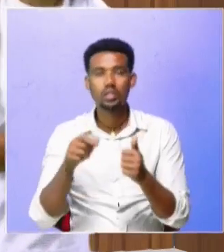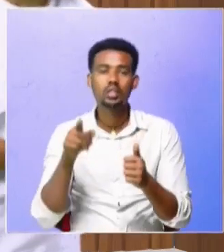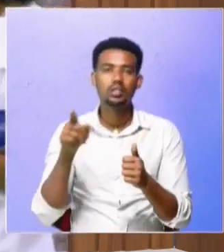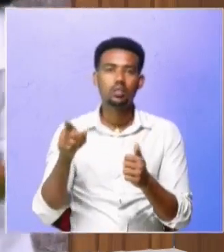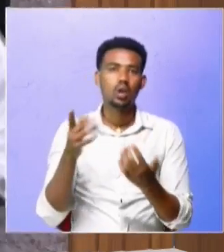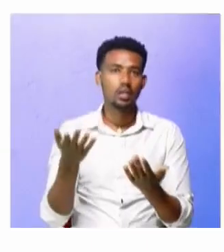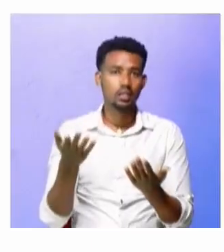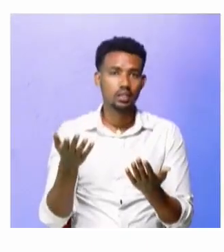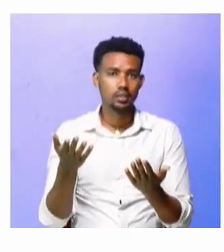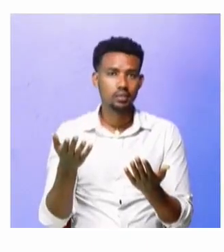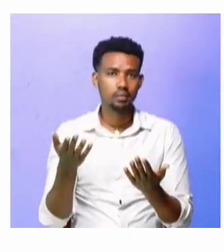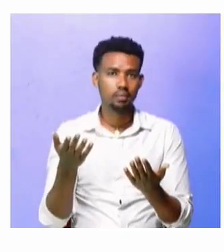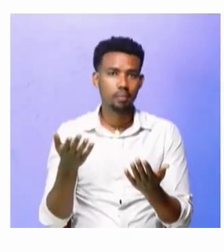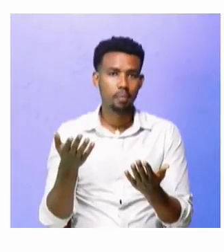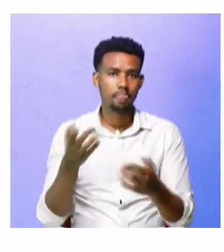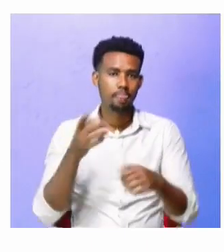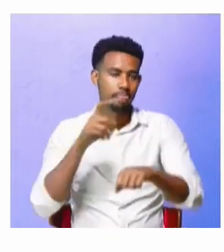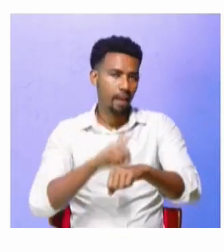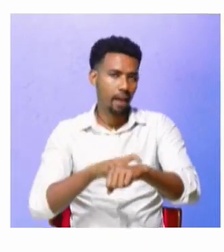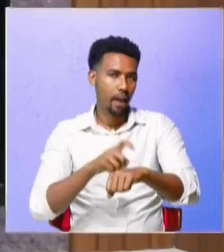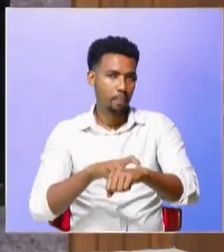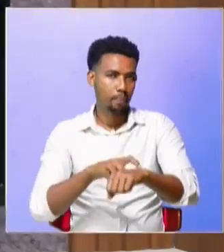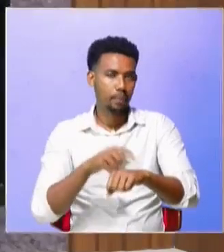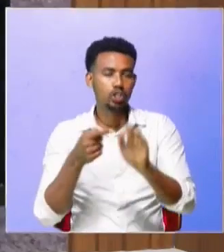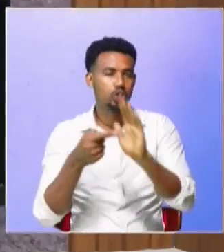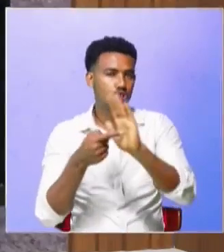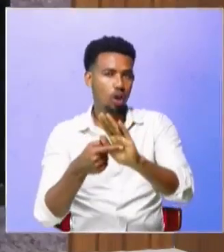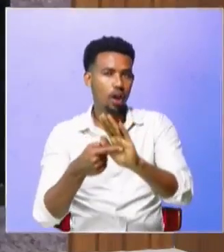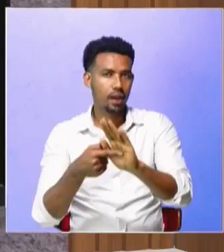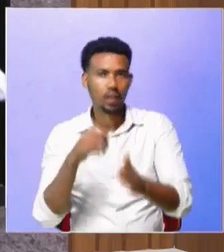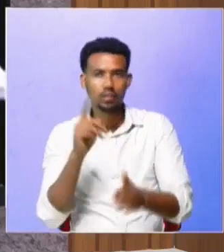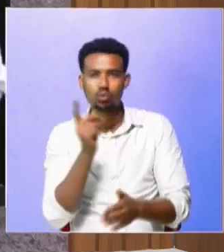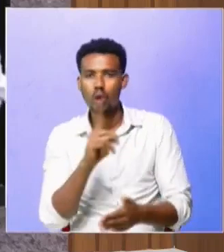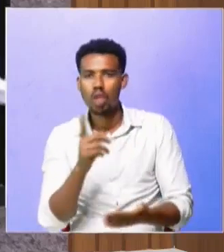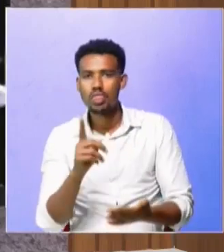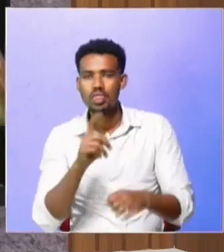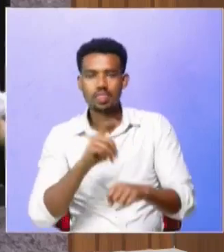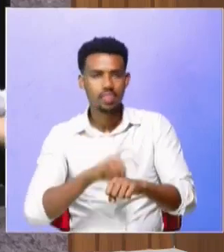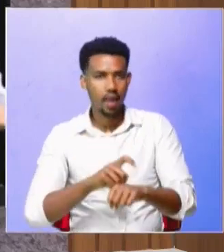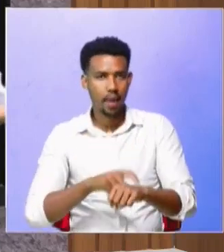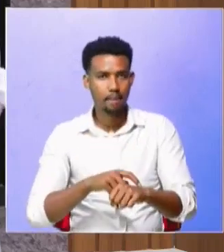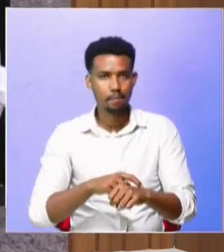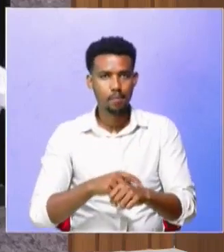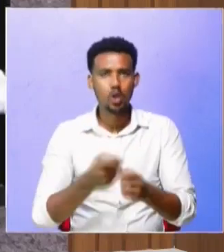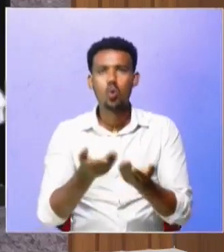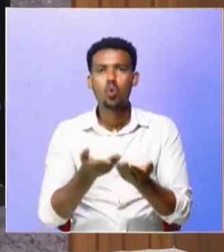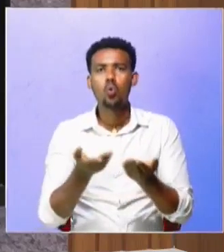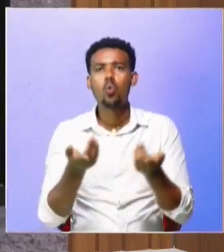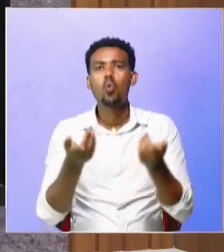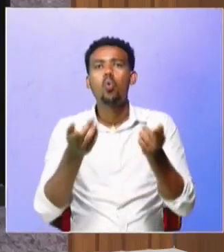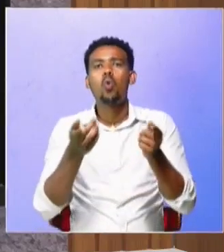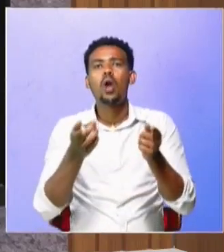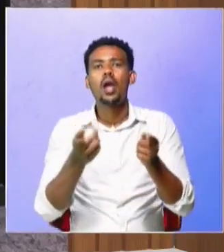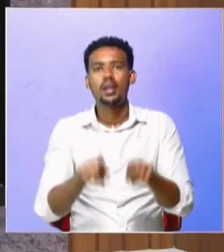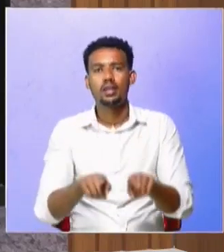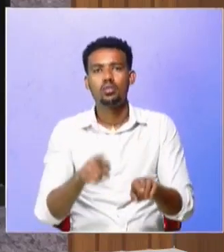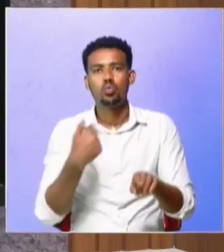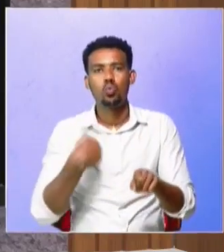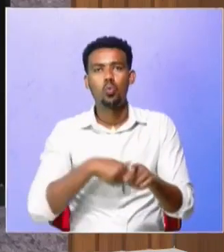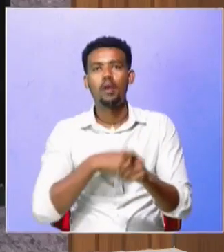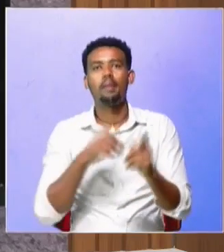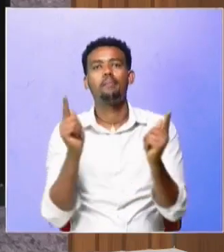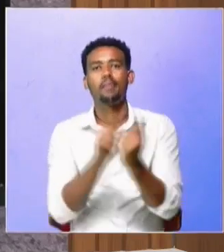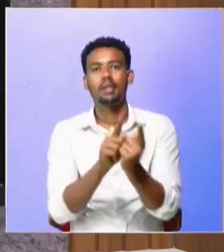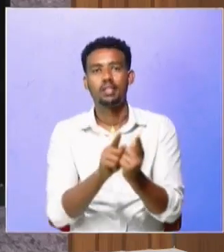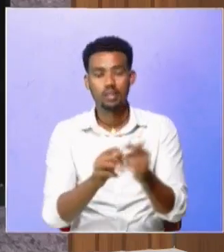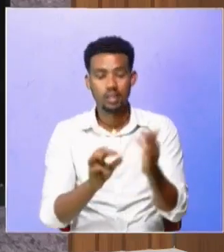is time. It's showing us the time of when we are meeting. Okay, number